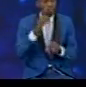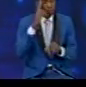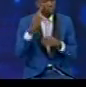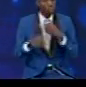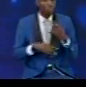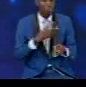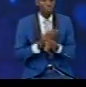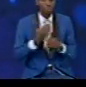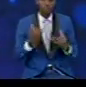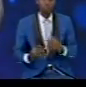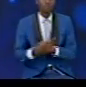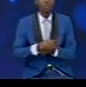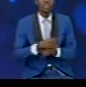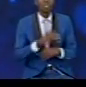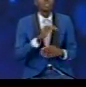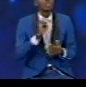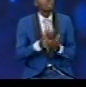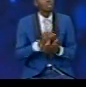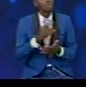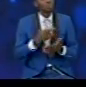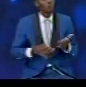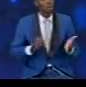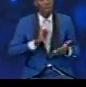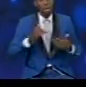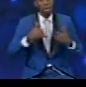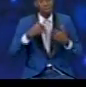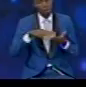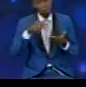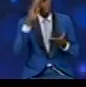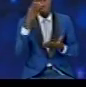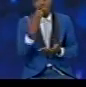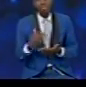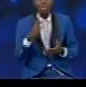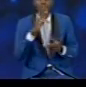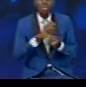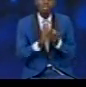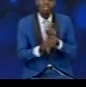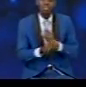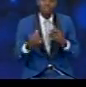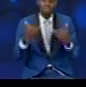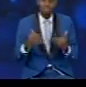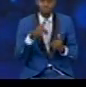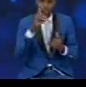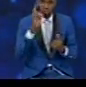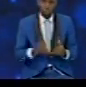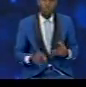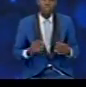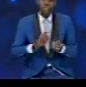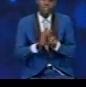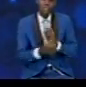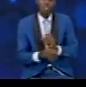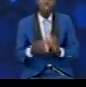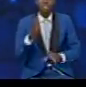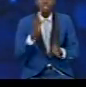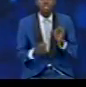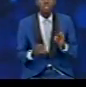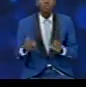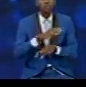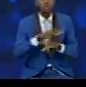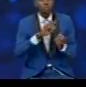know. This is what I have learned. Things are changing, and you must change. If you don't change, you